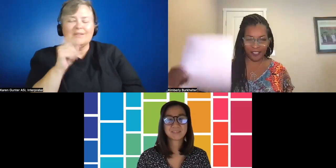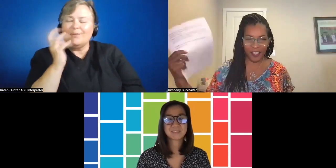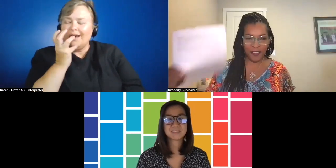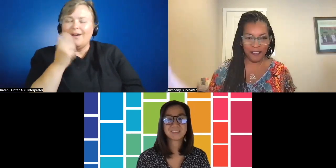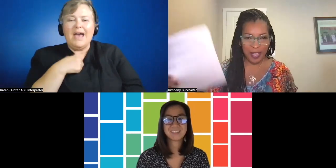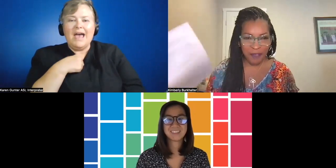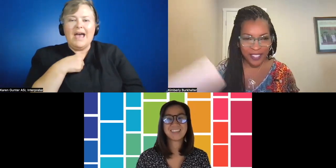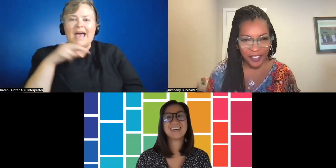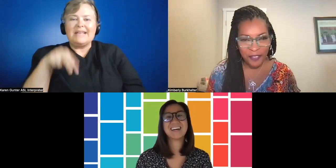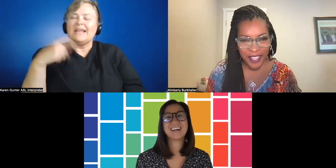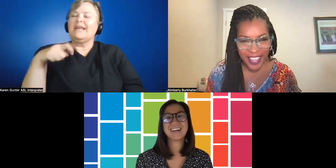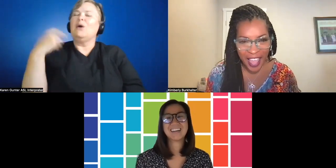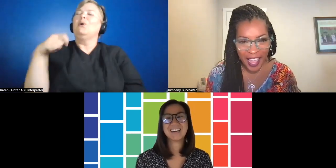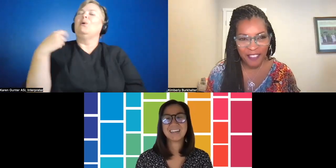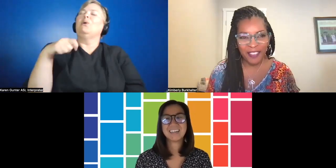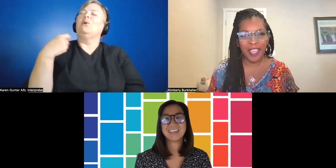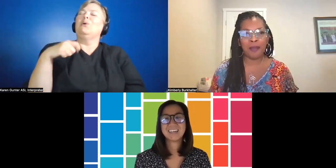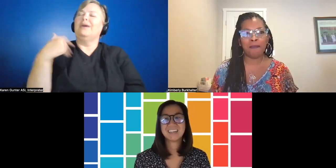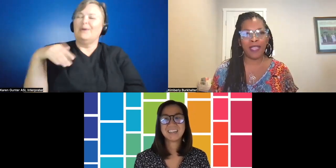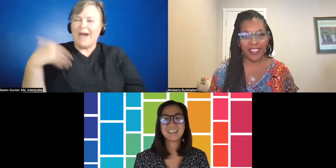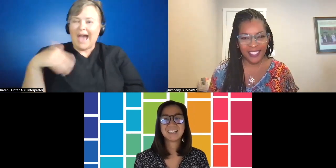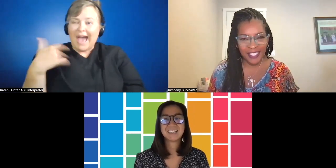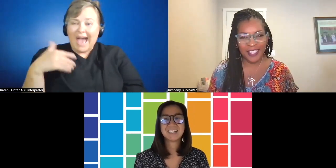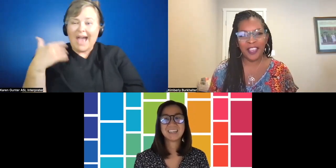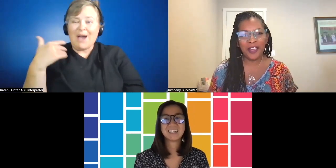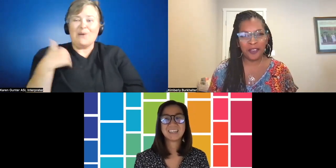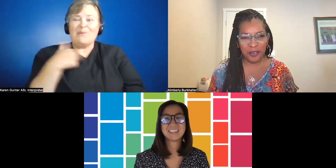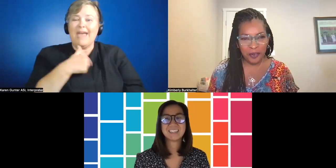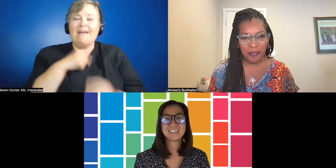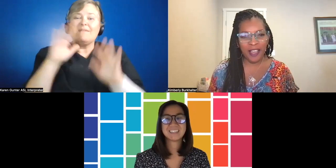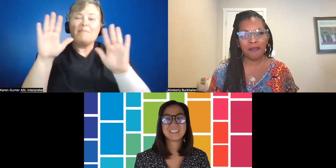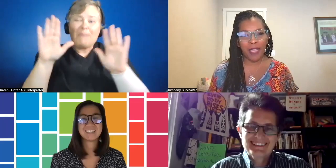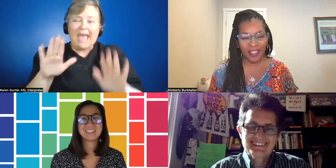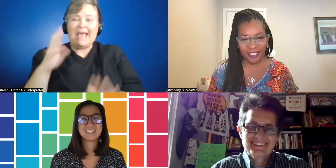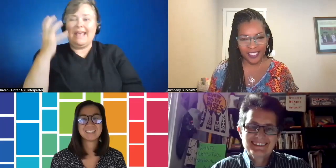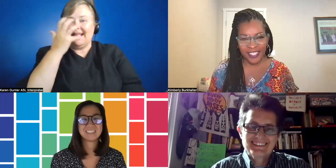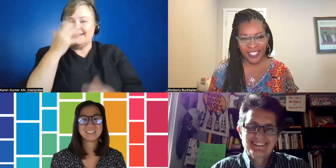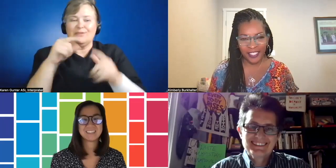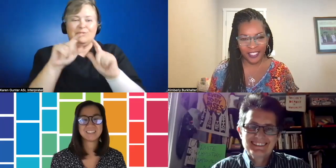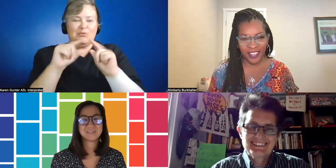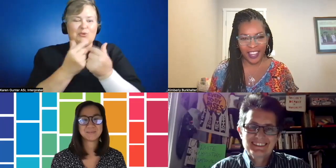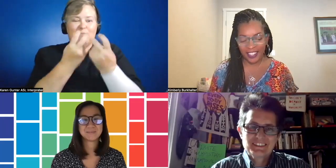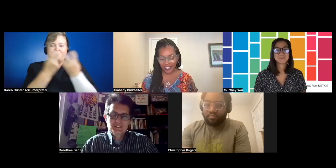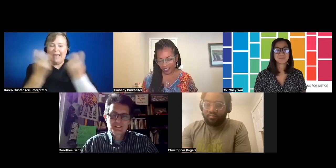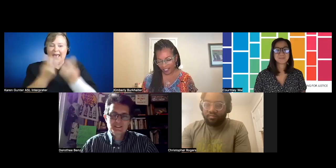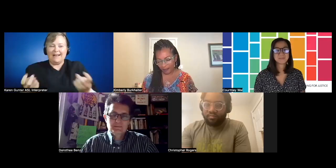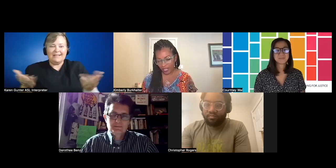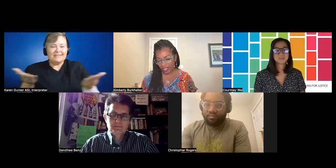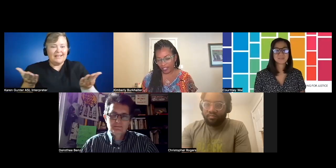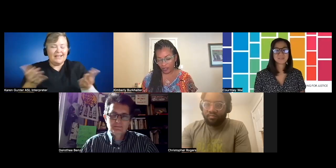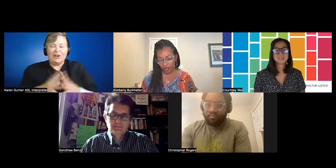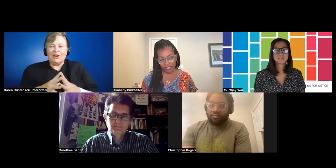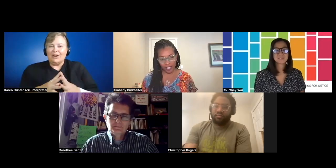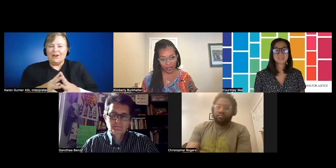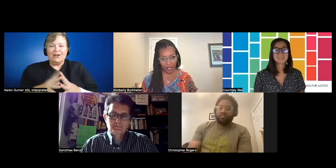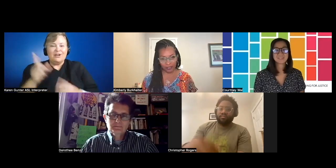need to fan myself. We have an amazing group of panelists here, and